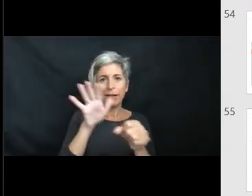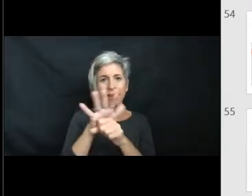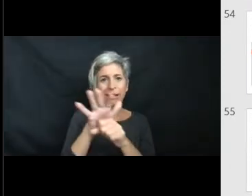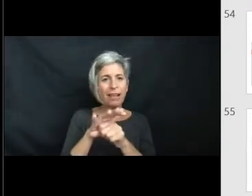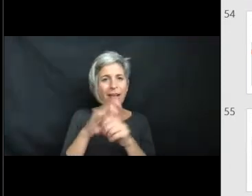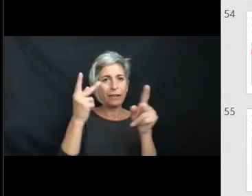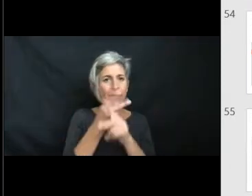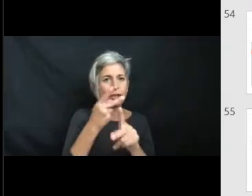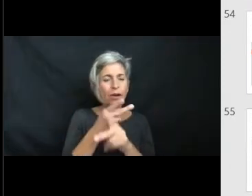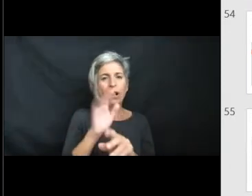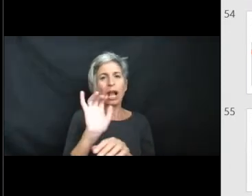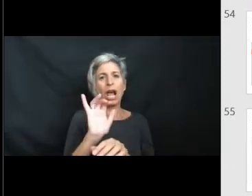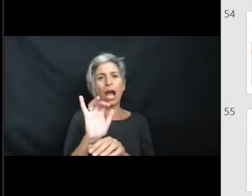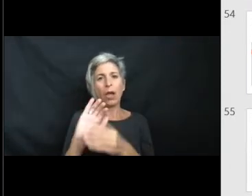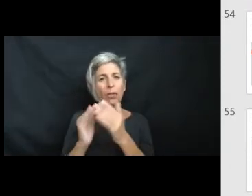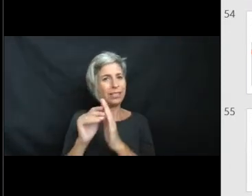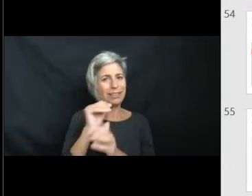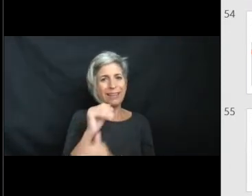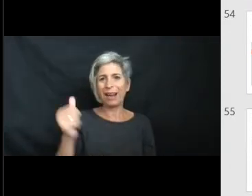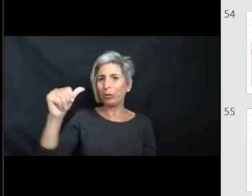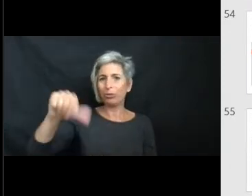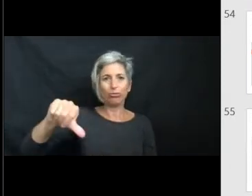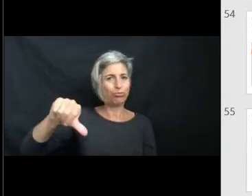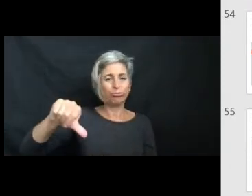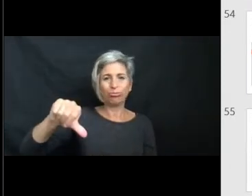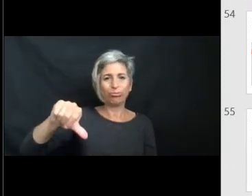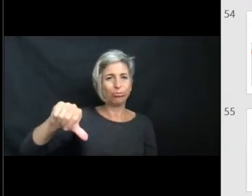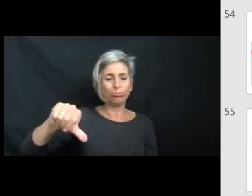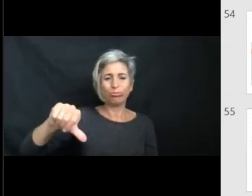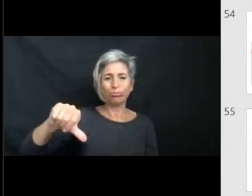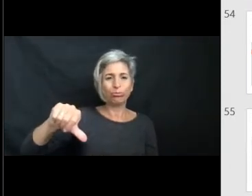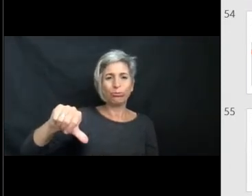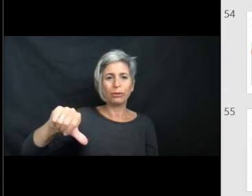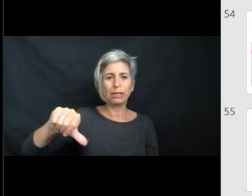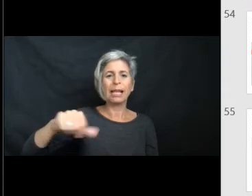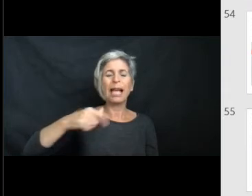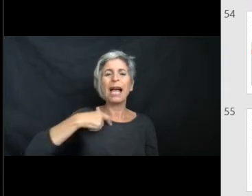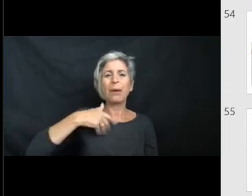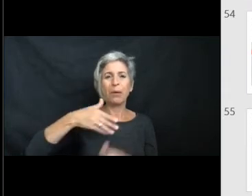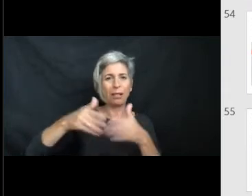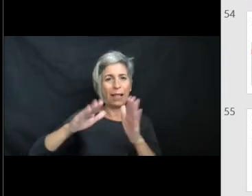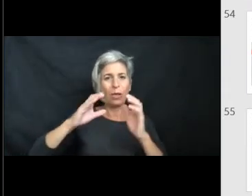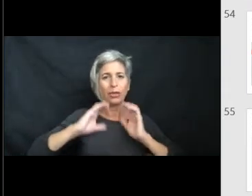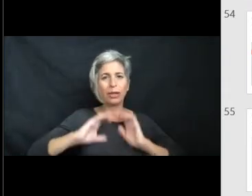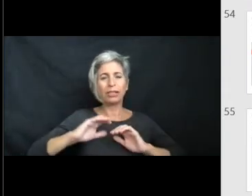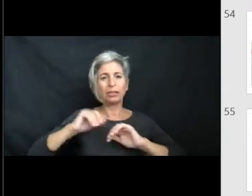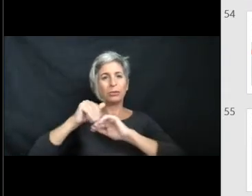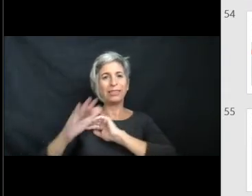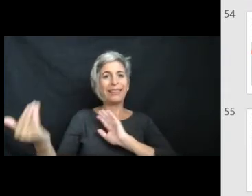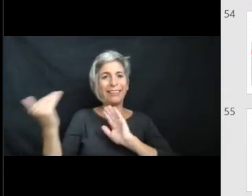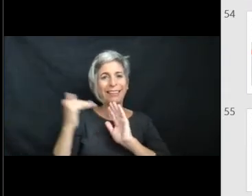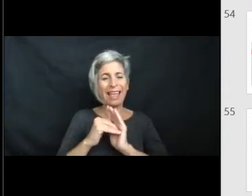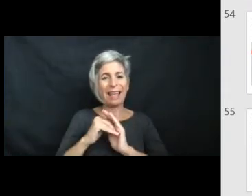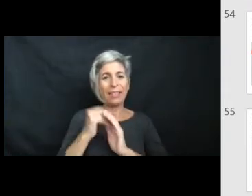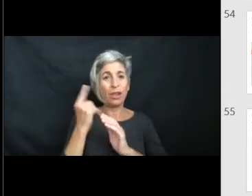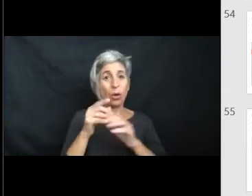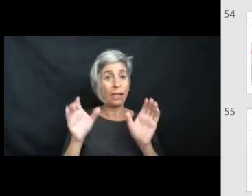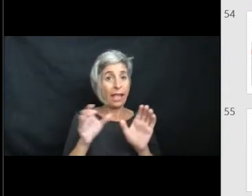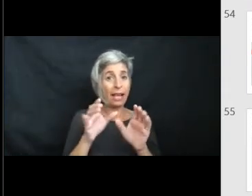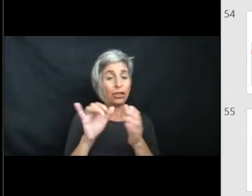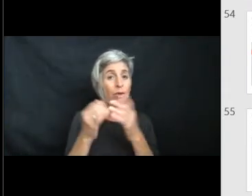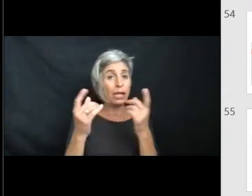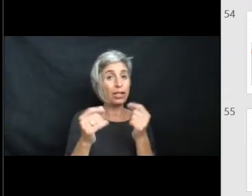hey, you know what, the city has disapproved the review cycle. I'm going to let the customer resubmit it. So that's the only action that you can do at this point. And